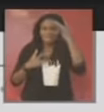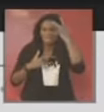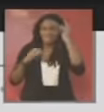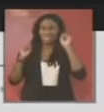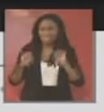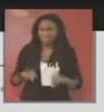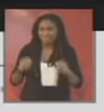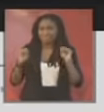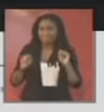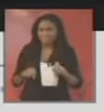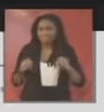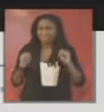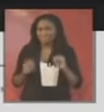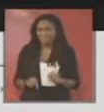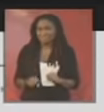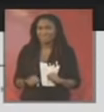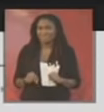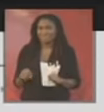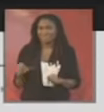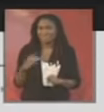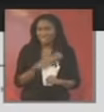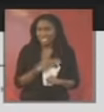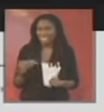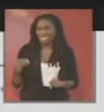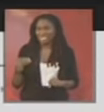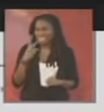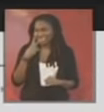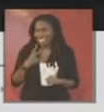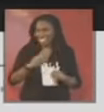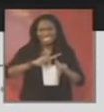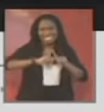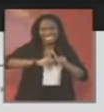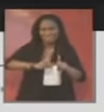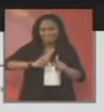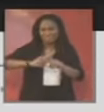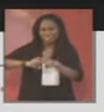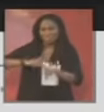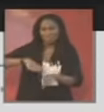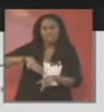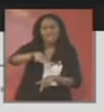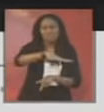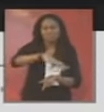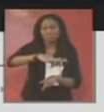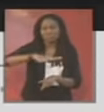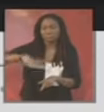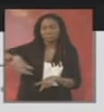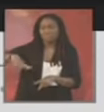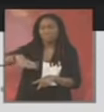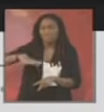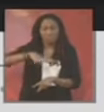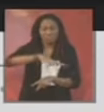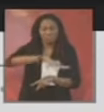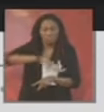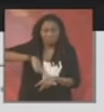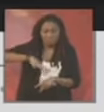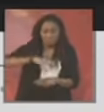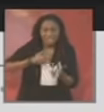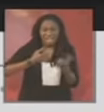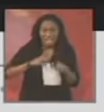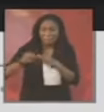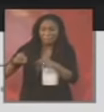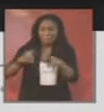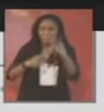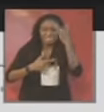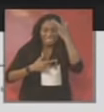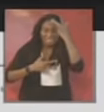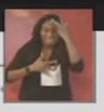cases are pretty much spread out across various counties within the country. So we do want to continue to